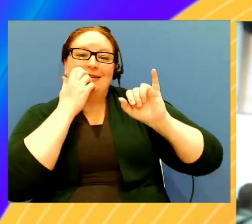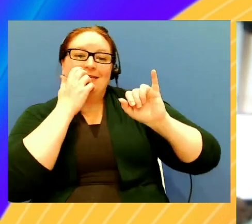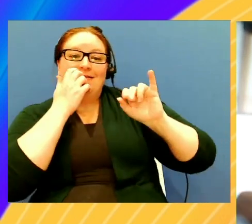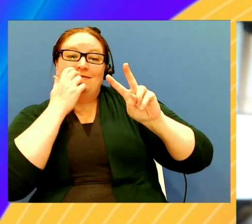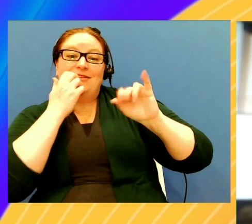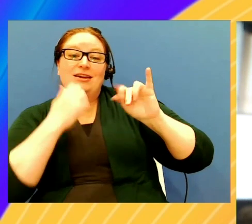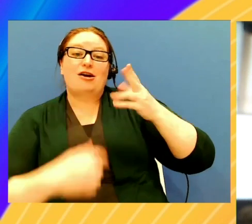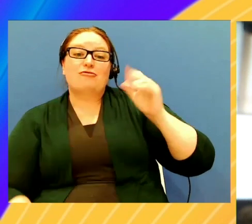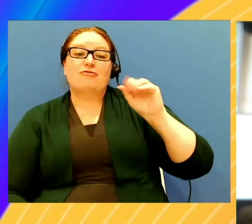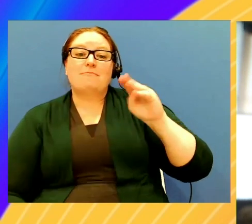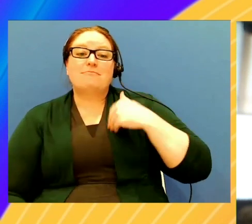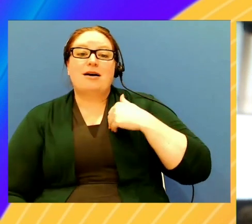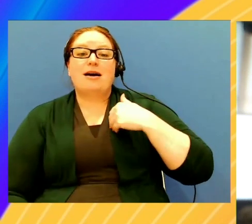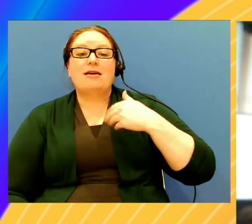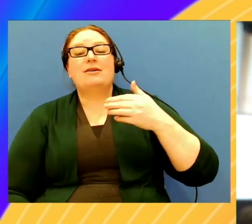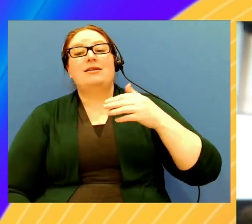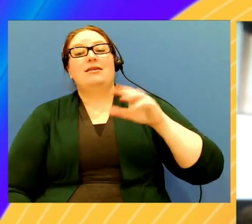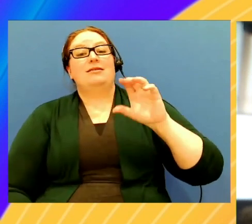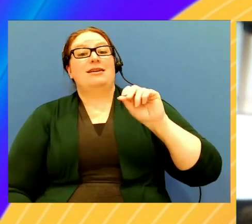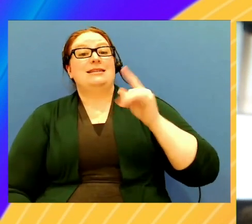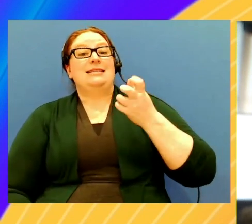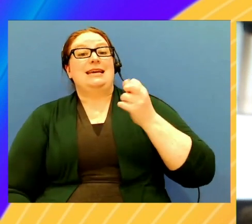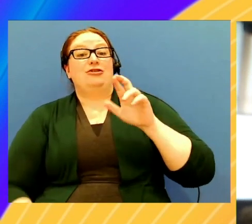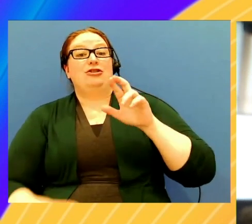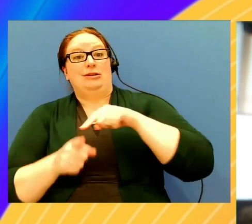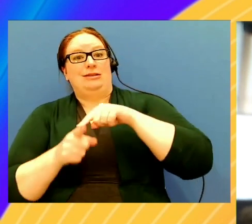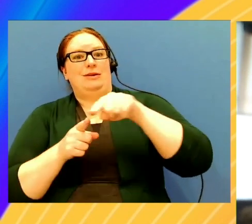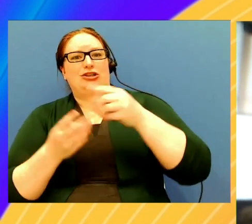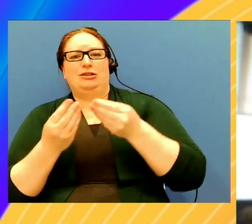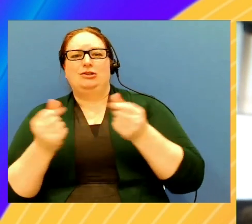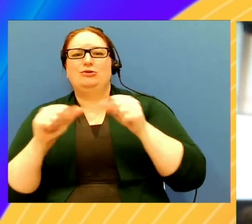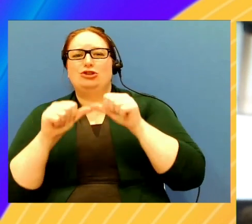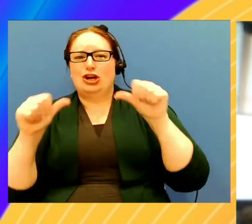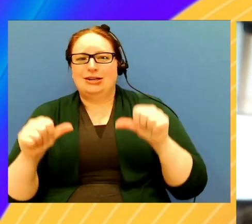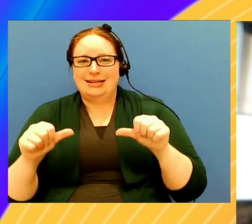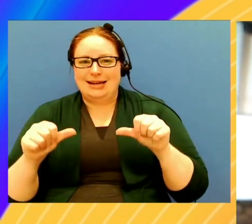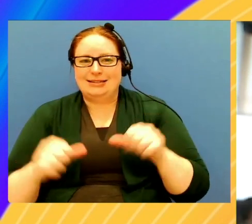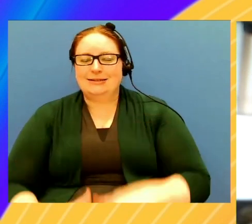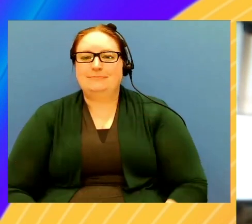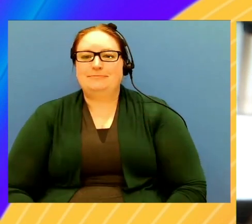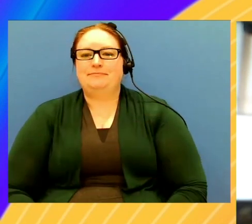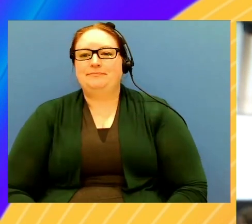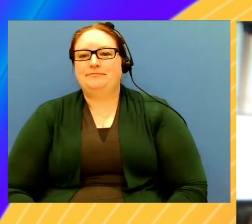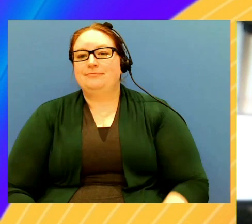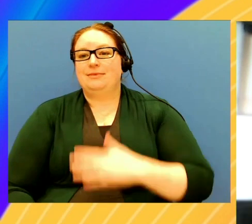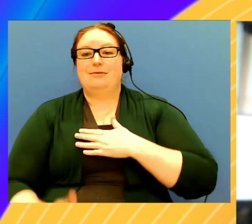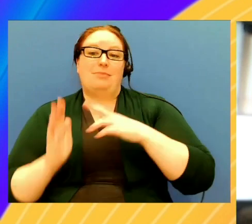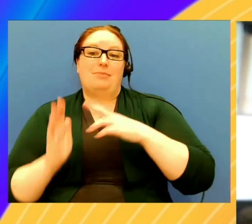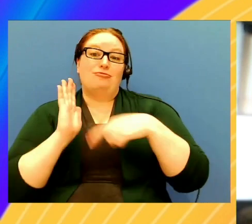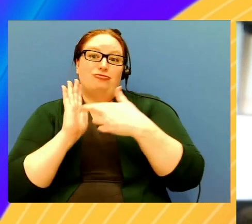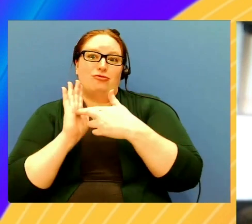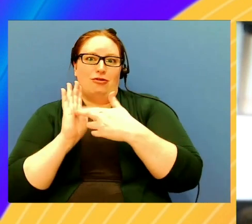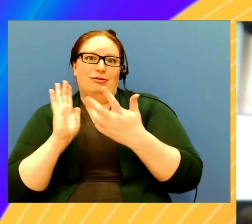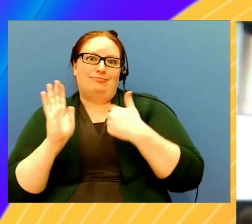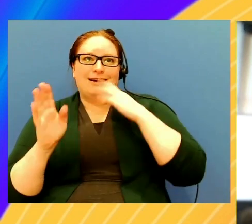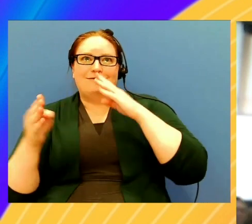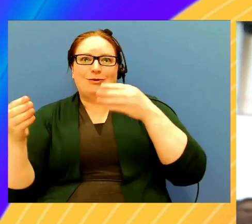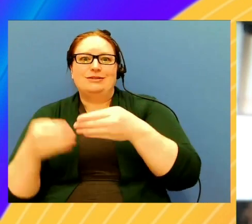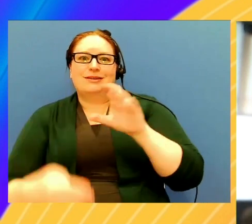container specialist solutions architect. Apart from observability, like my role indicates, I focus on containers as